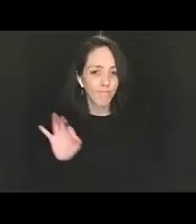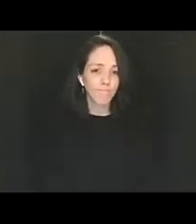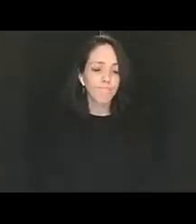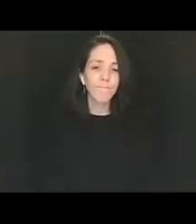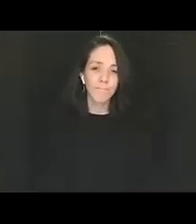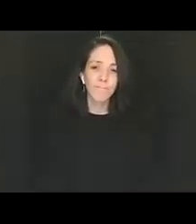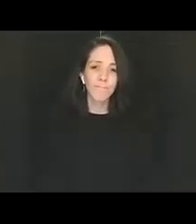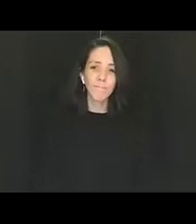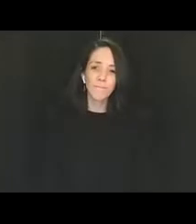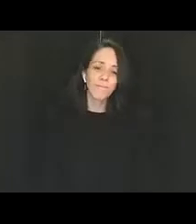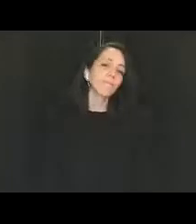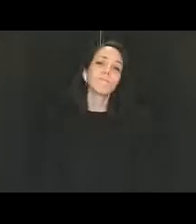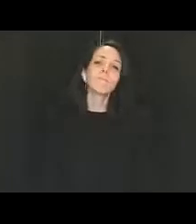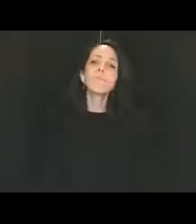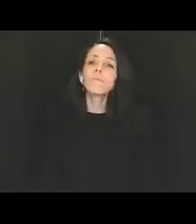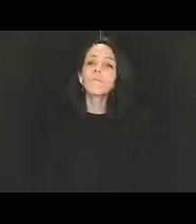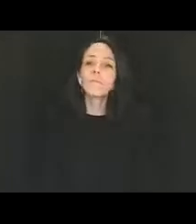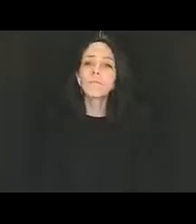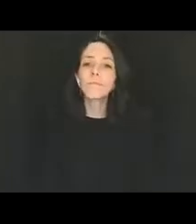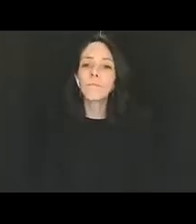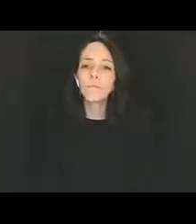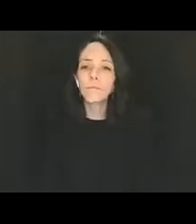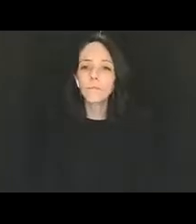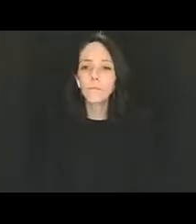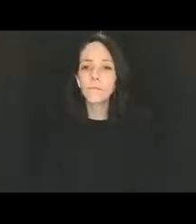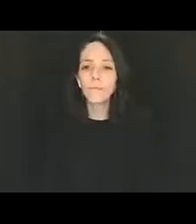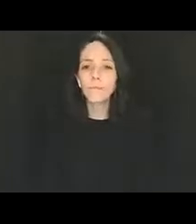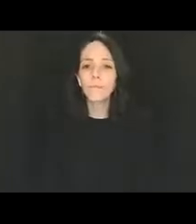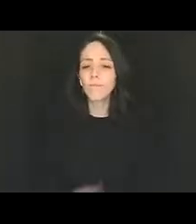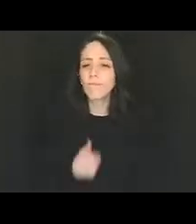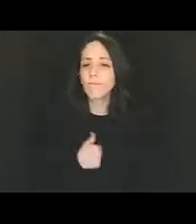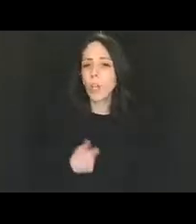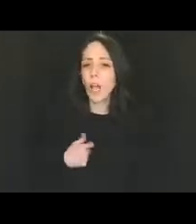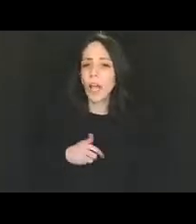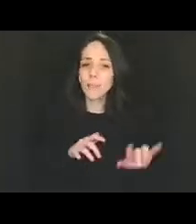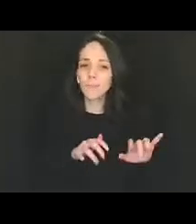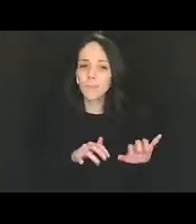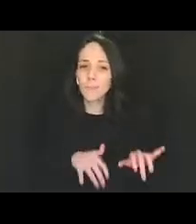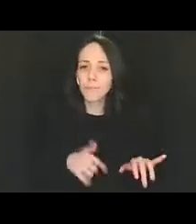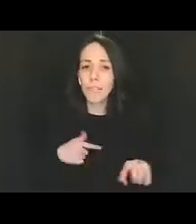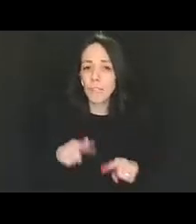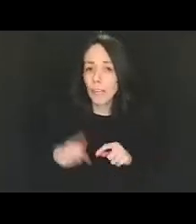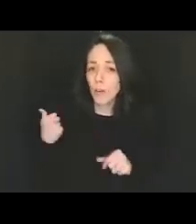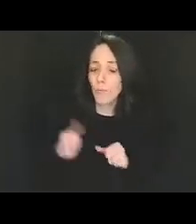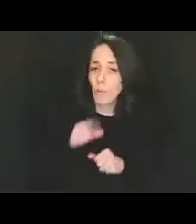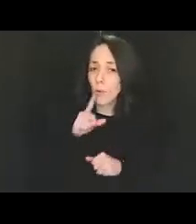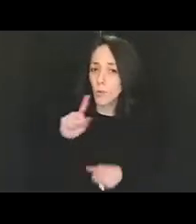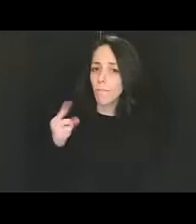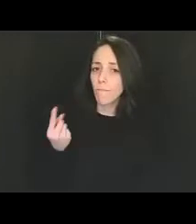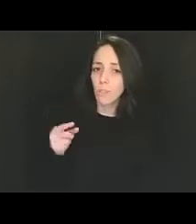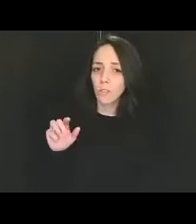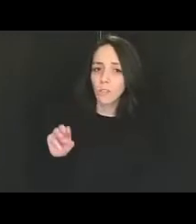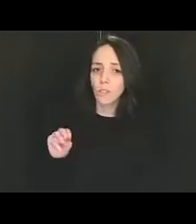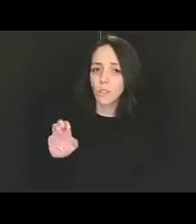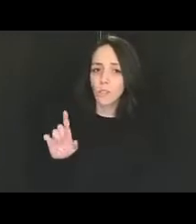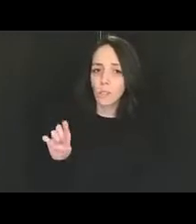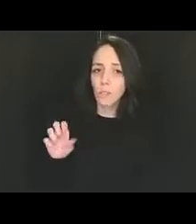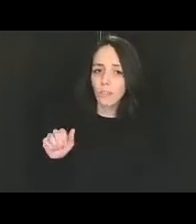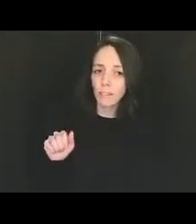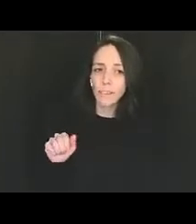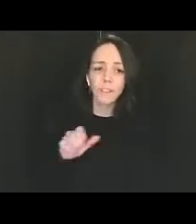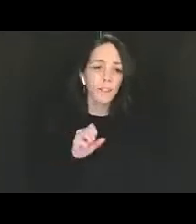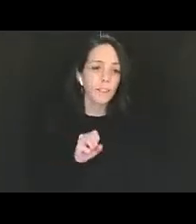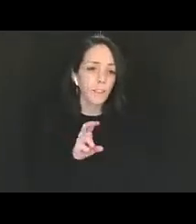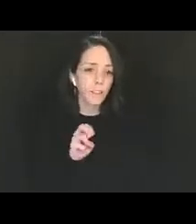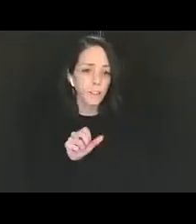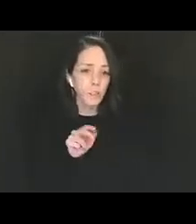All right, I have to admit, I'm sorry. I was Thank you. taking notes, so I can't remember if it was Melissa or Susan that had their